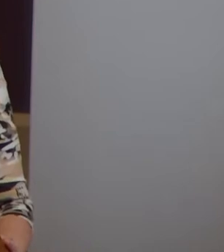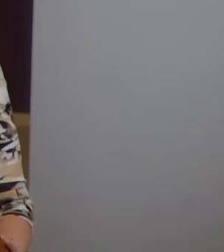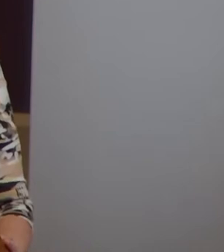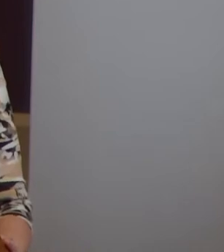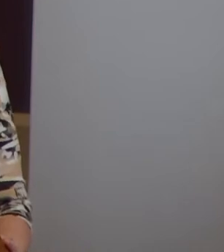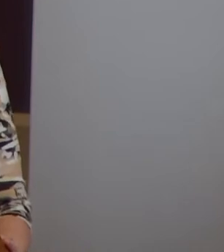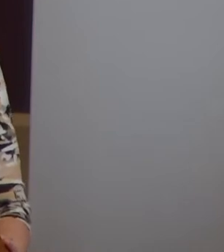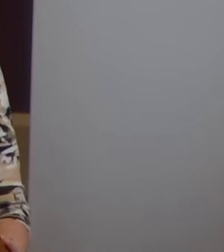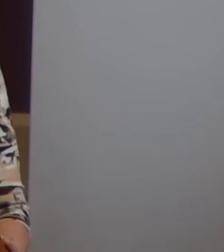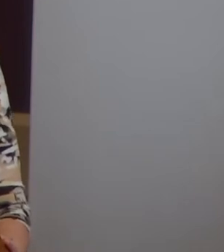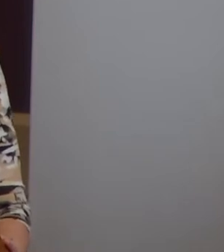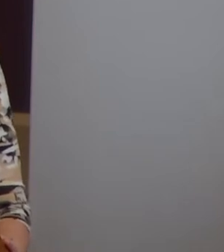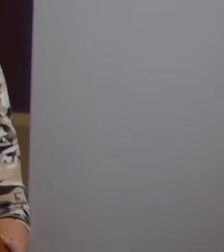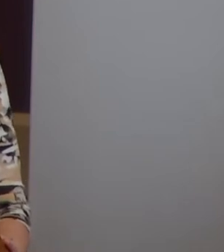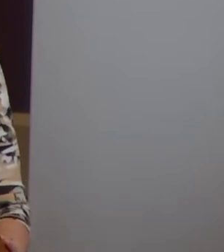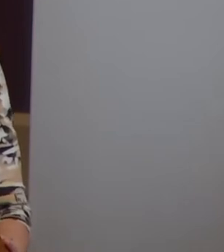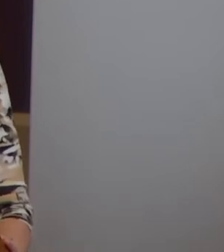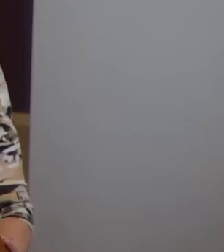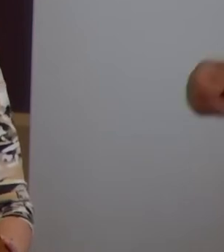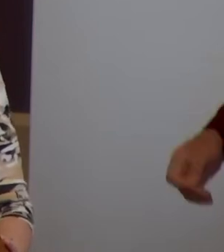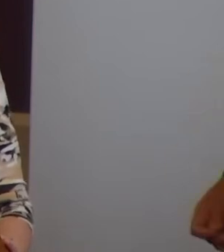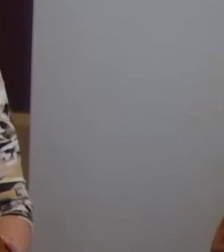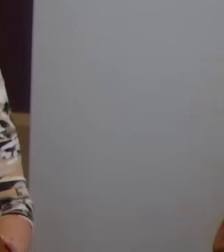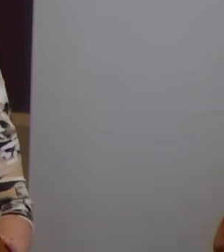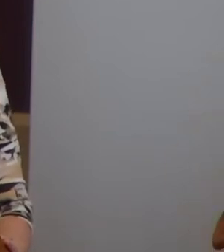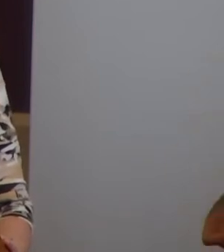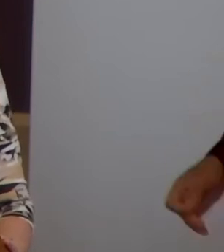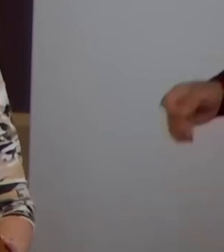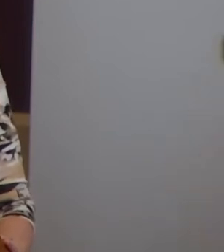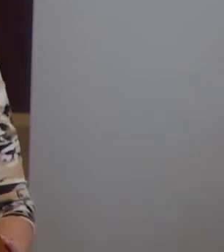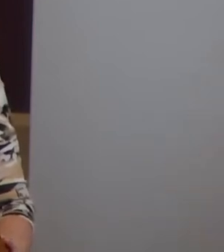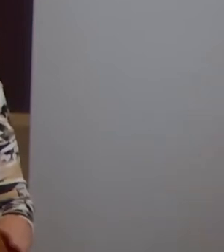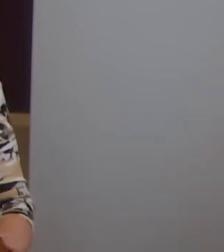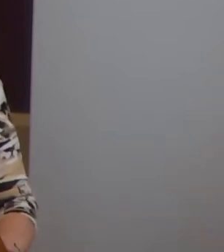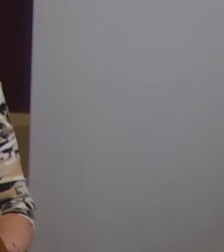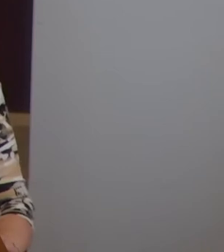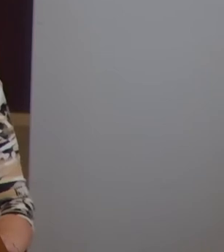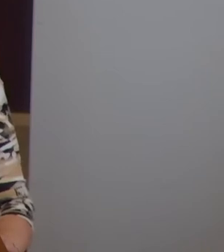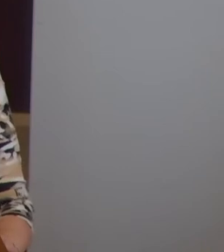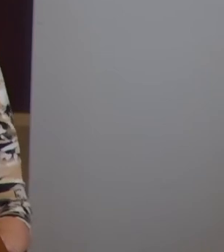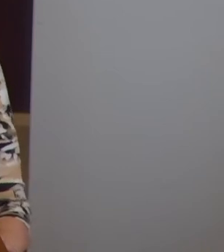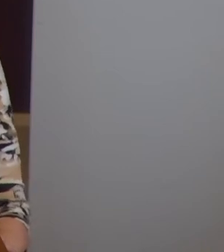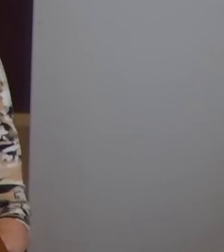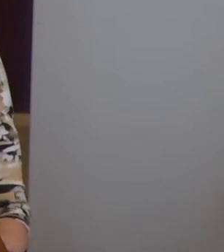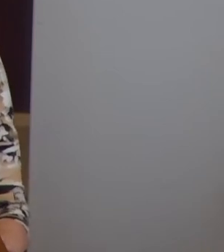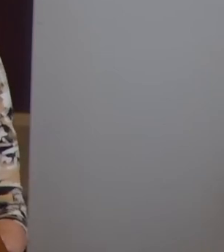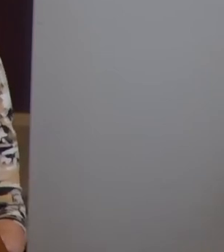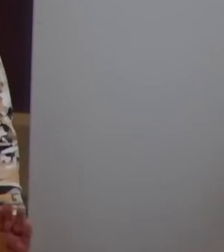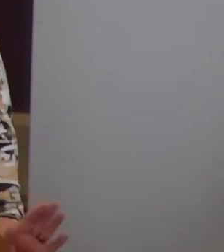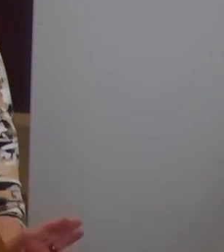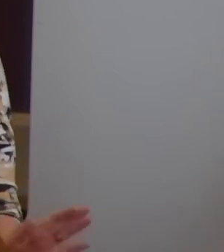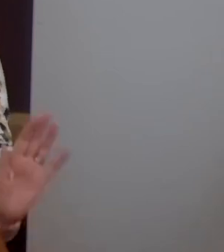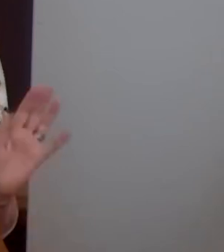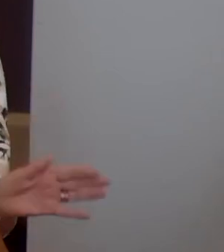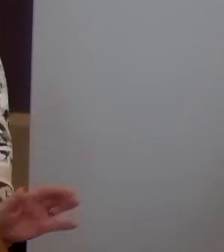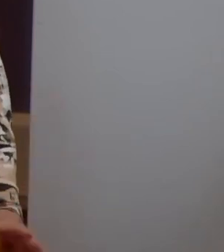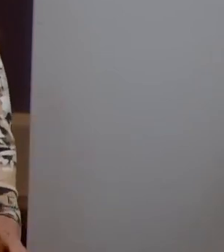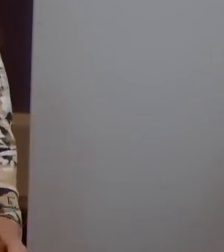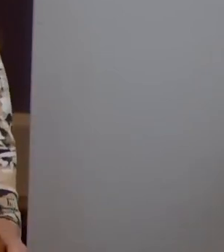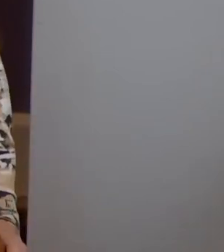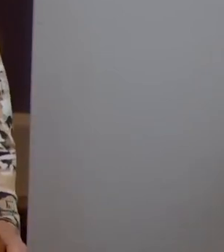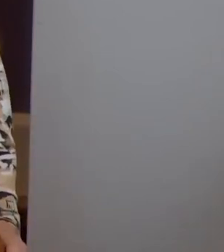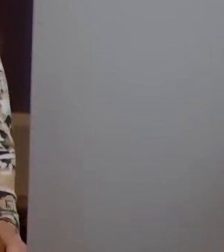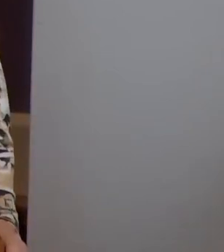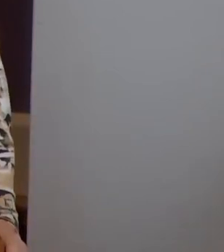And on behalf of Tom and his lovely duty team, welcome to Sunday morning service at Claremont Parish Church. Whether you're here with